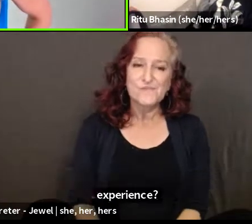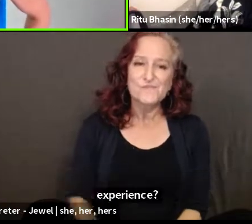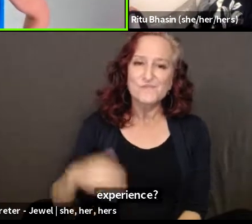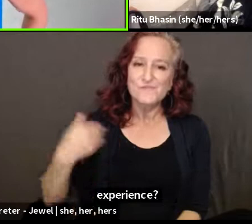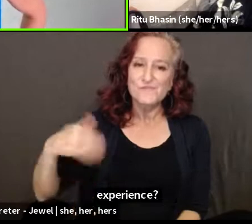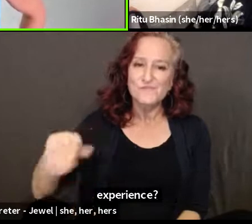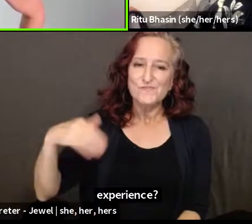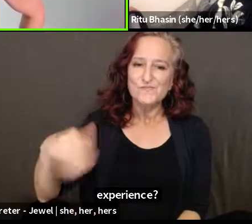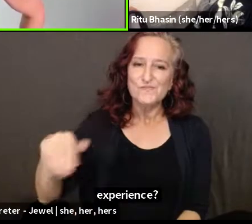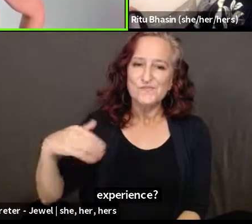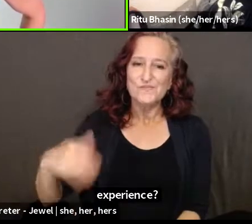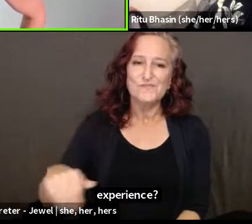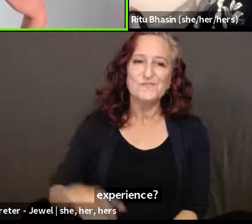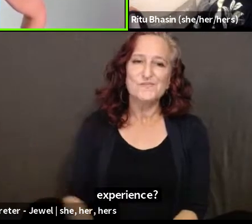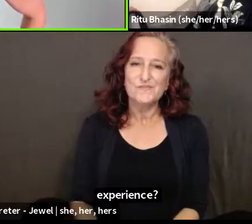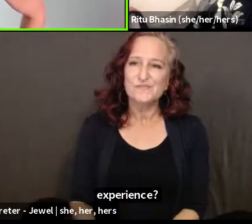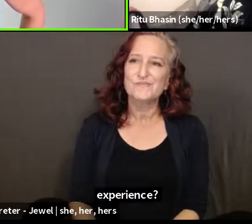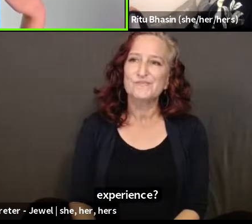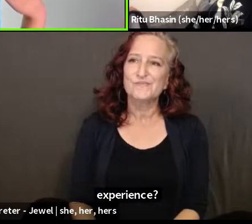Well,